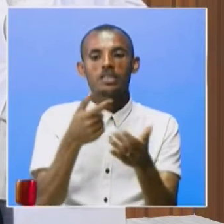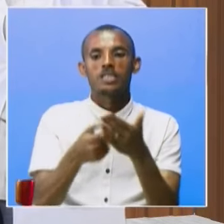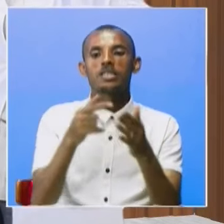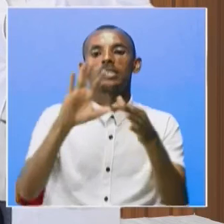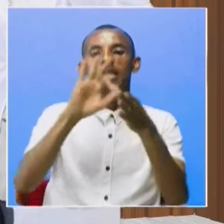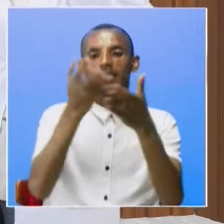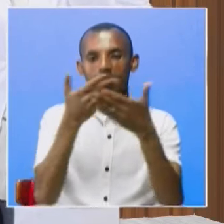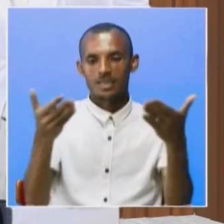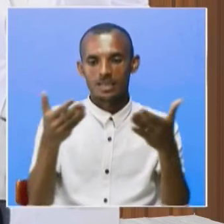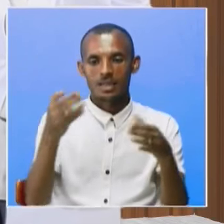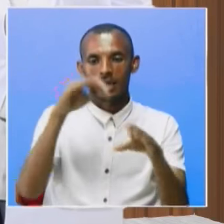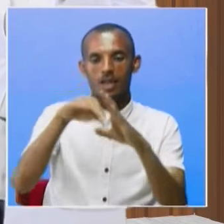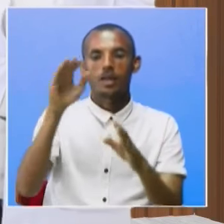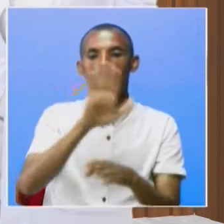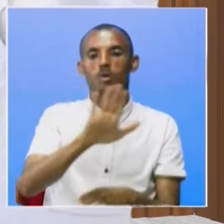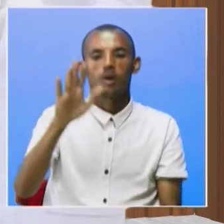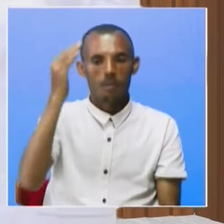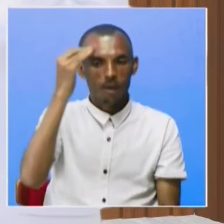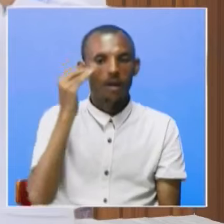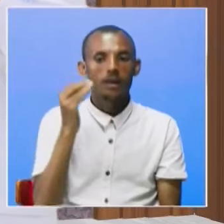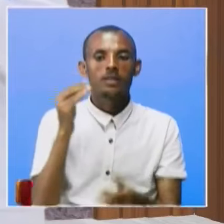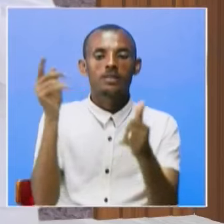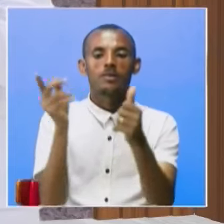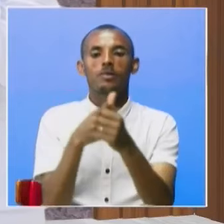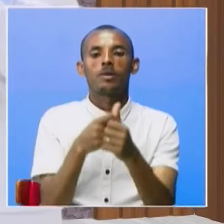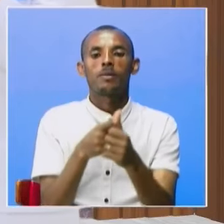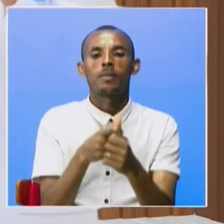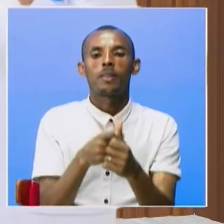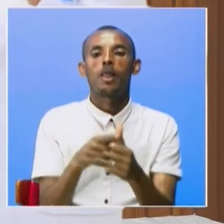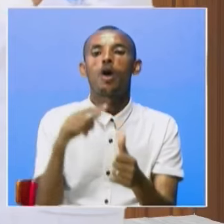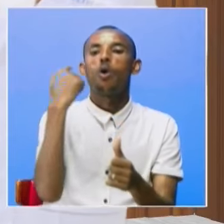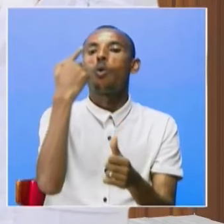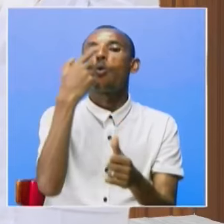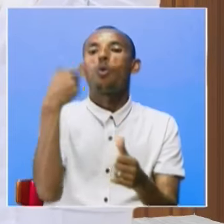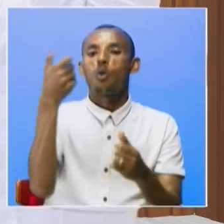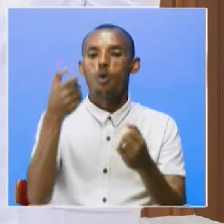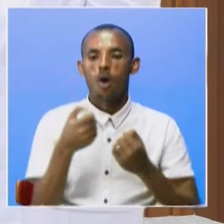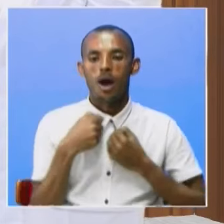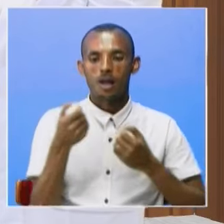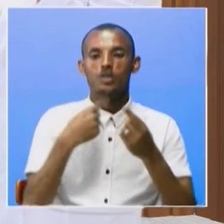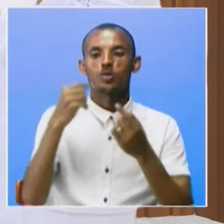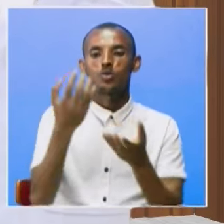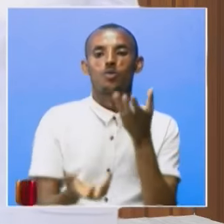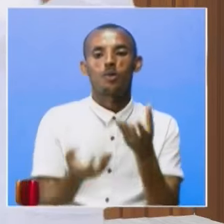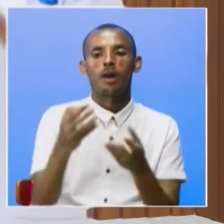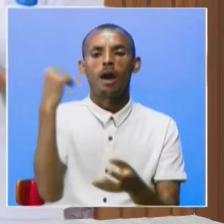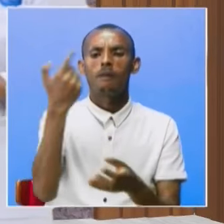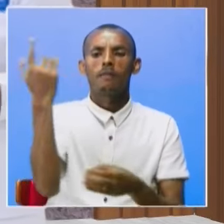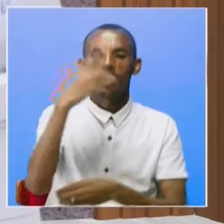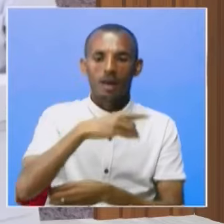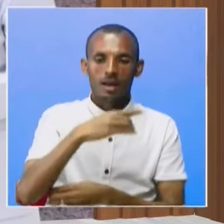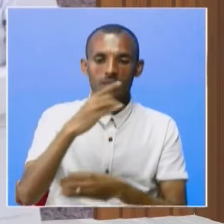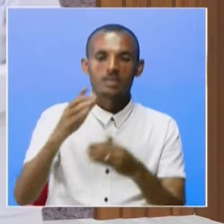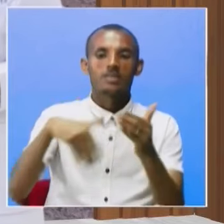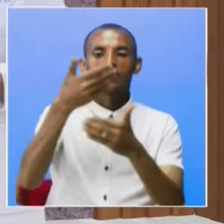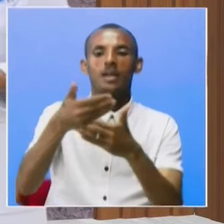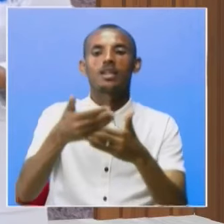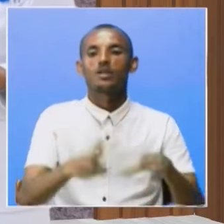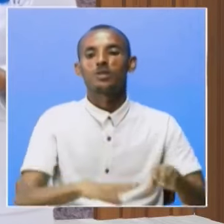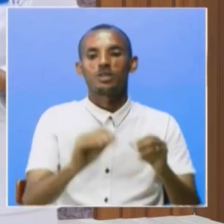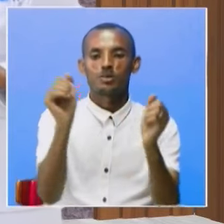them in your mind, okay? The first one, who has to cook every day? Then students